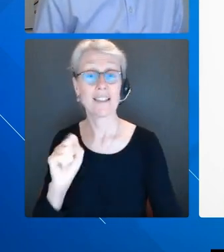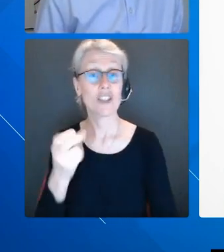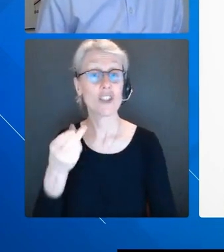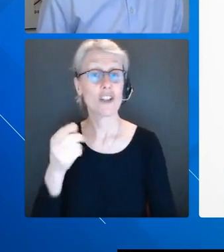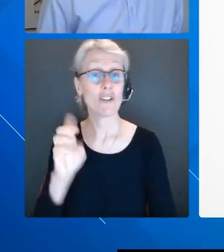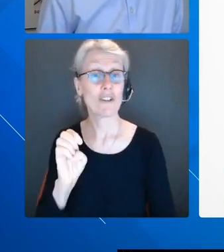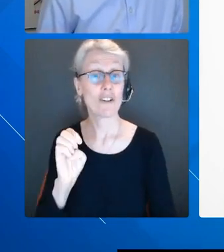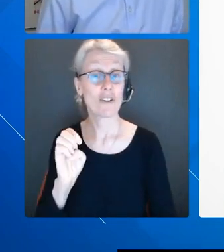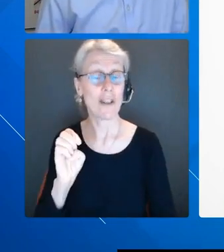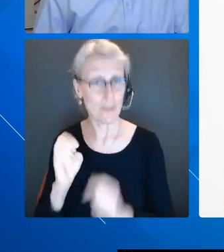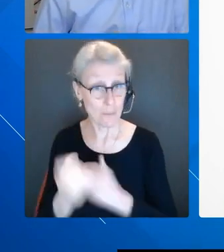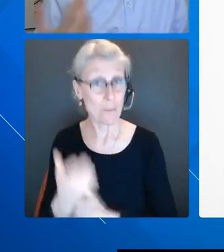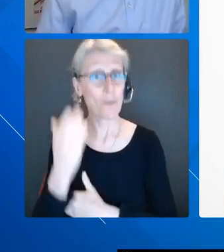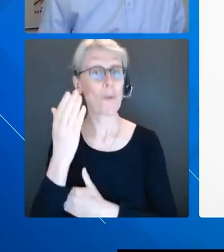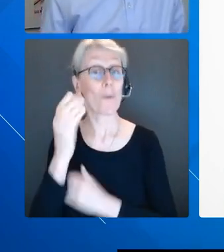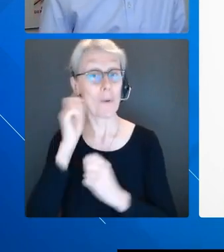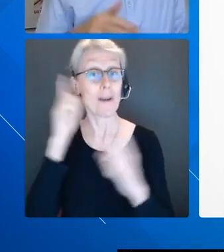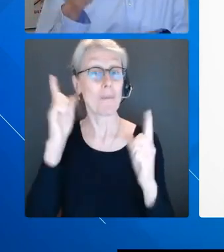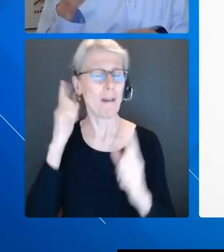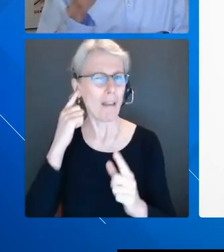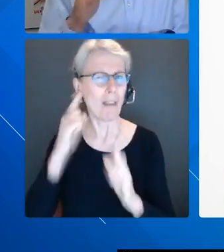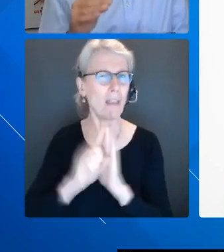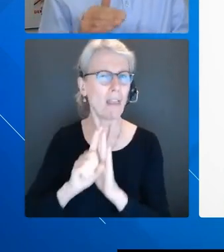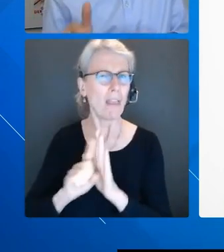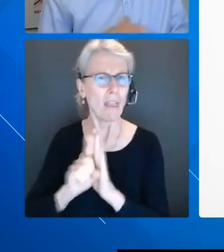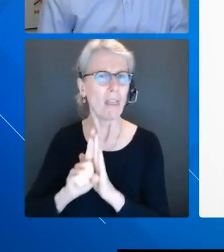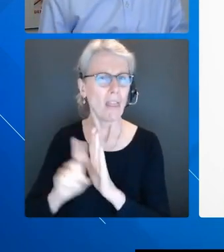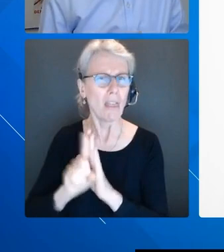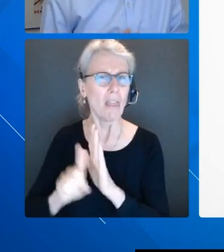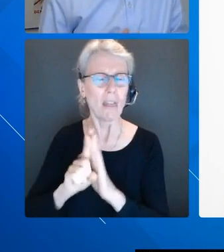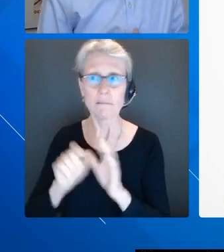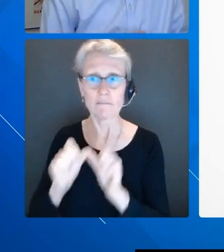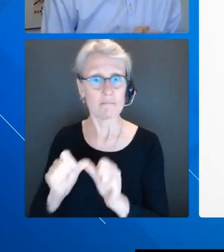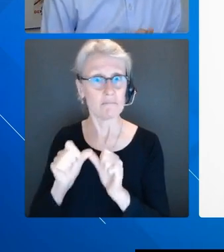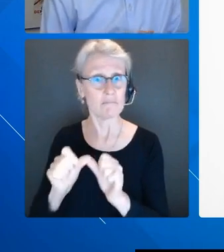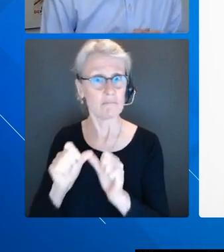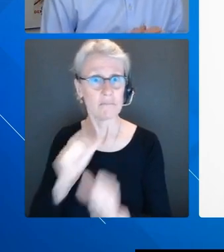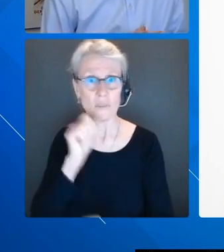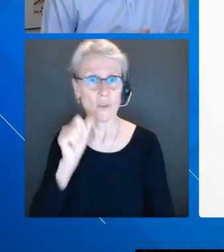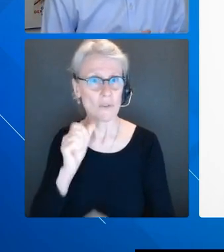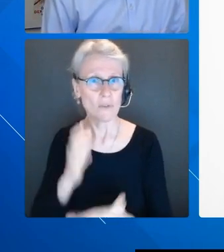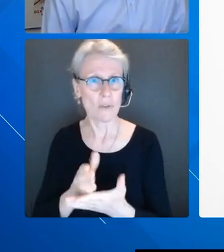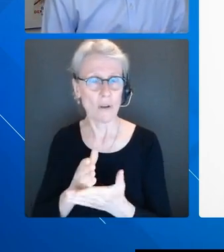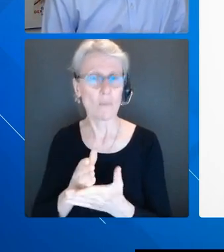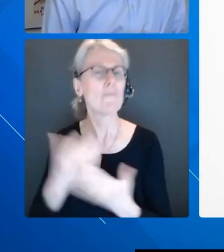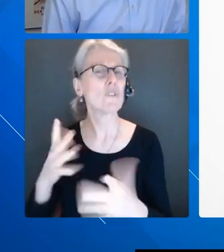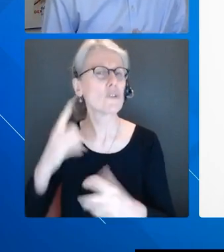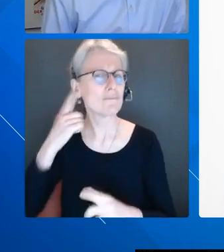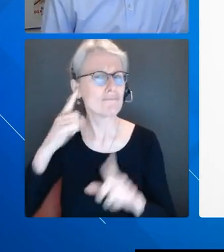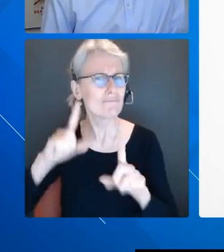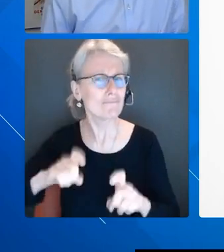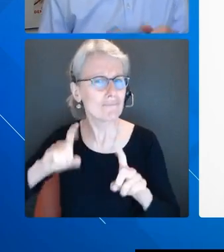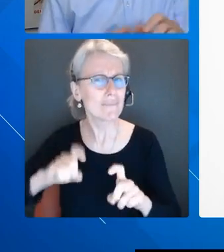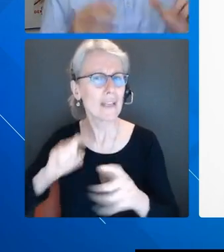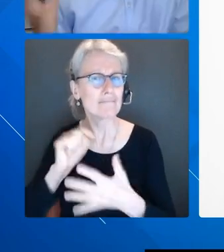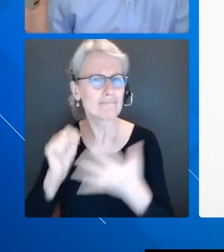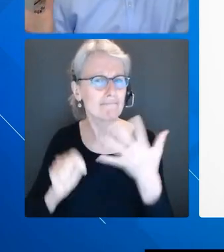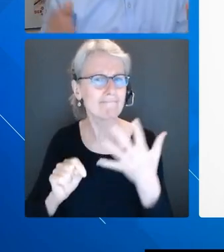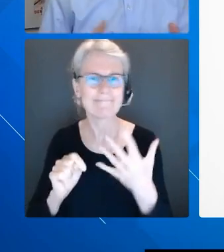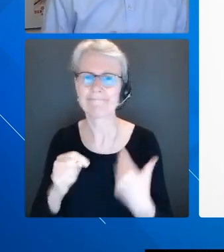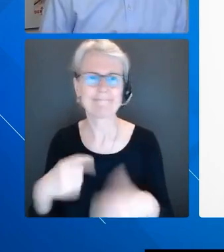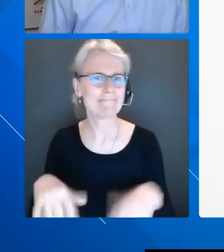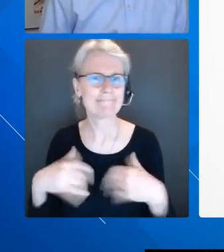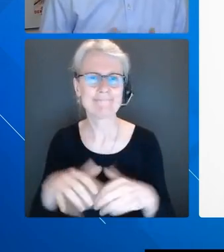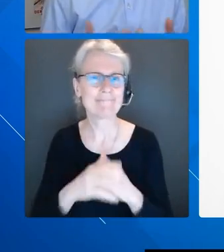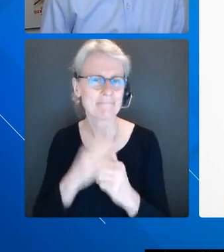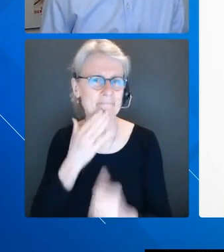now. And I had the whole test, and there's a certain frequency range where my hearing is the worst. But unfortunately, things like events when there's a